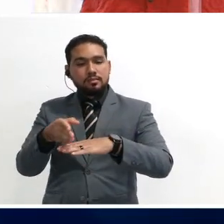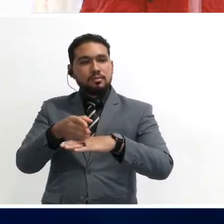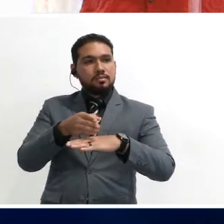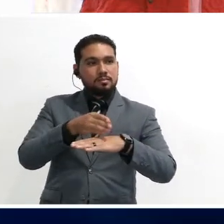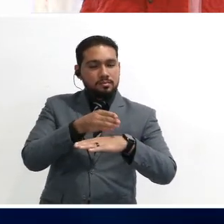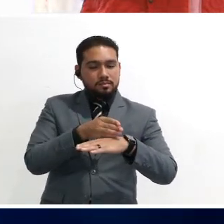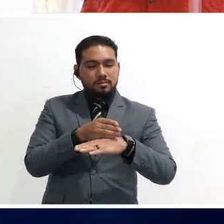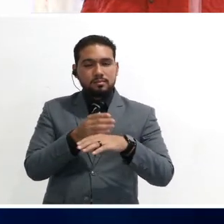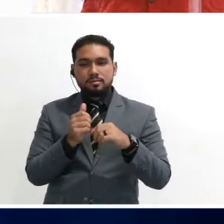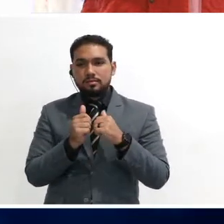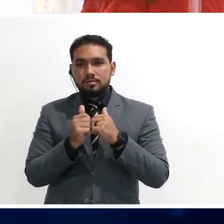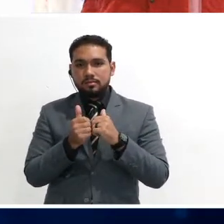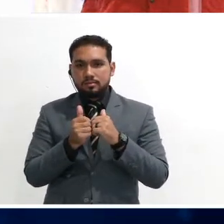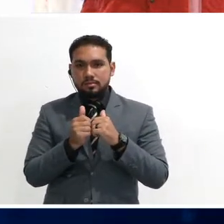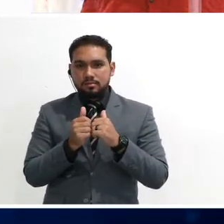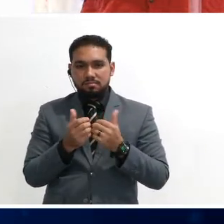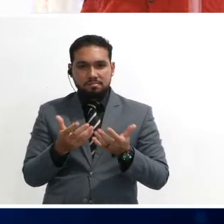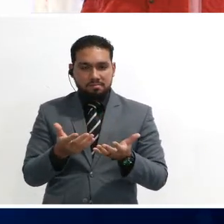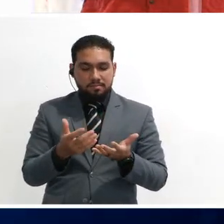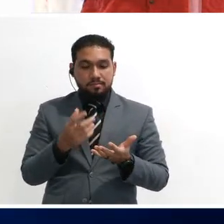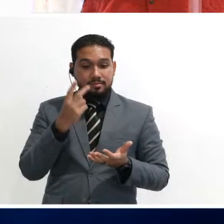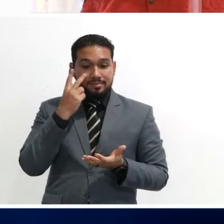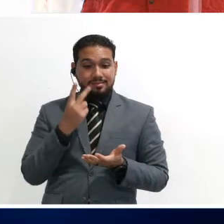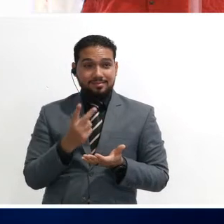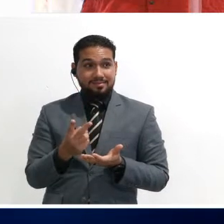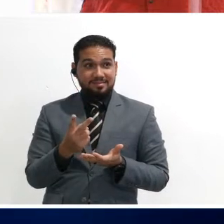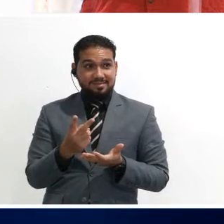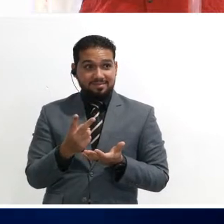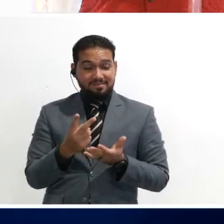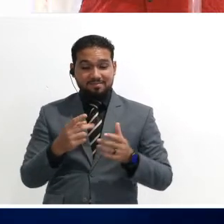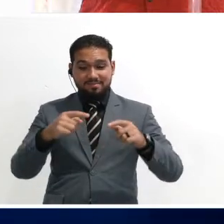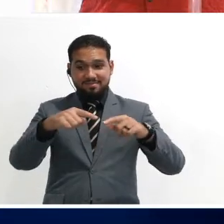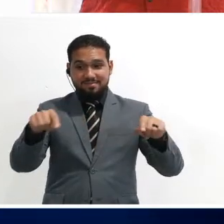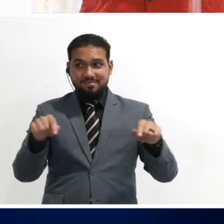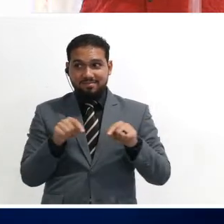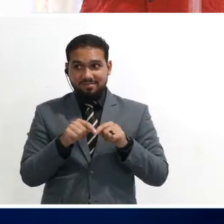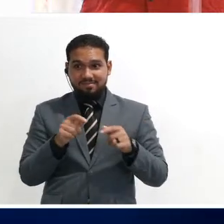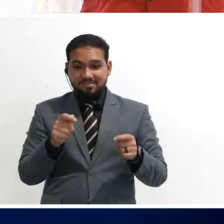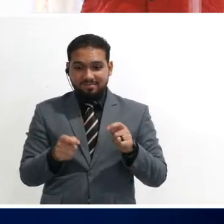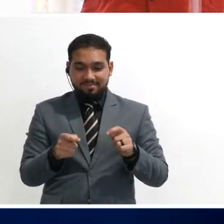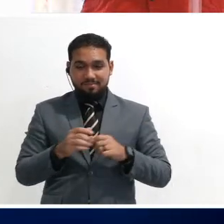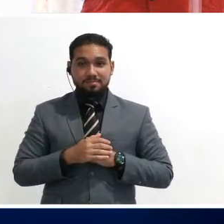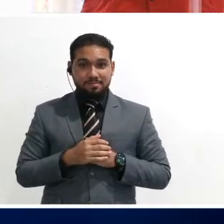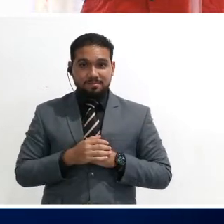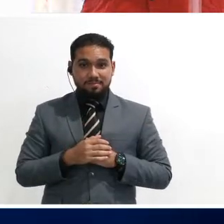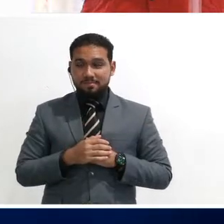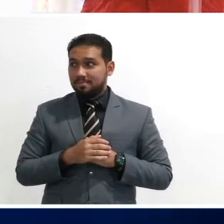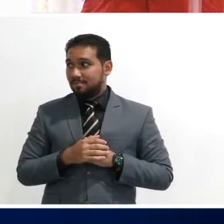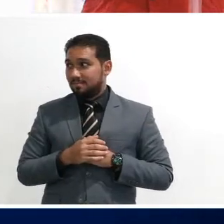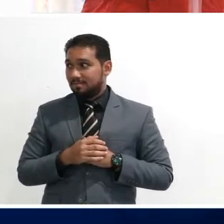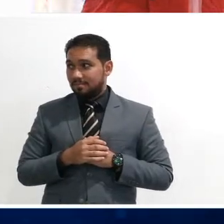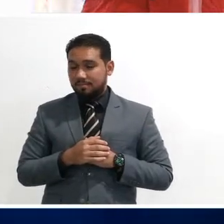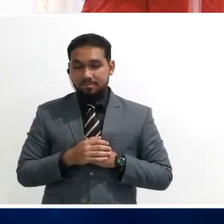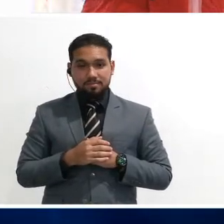interposer itself has TSVs through it, so it can connect from the chips above it to the substrate below.